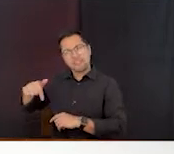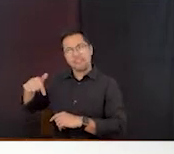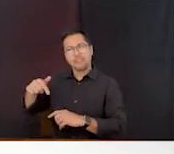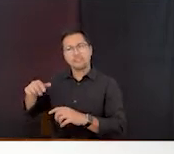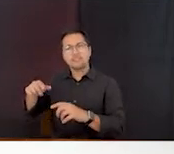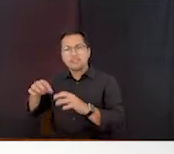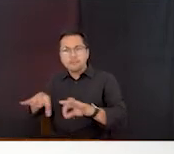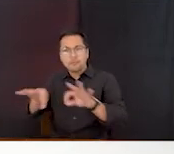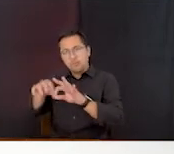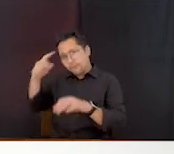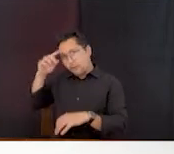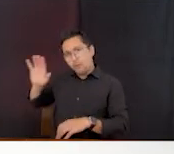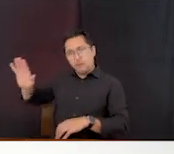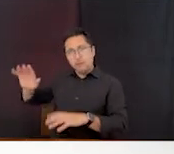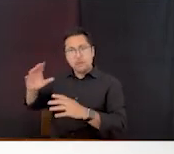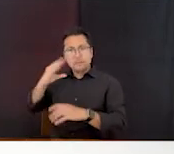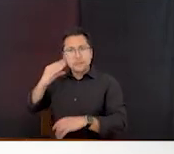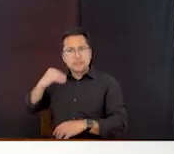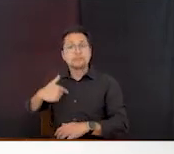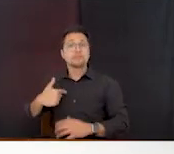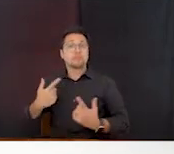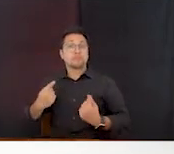online.